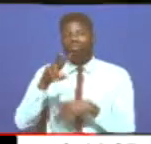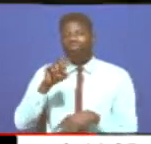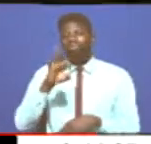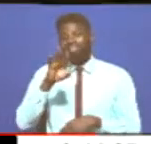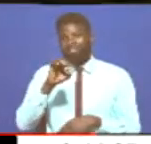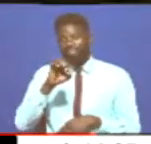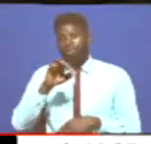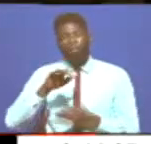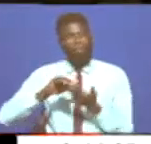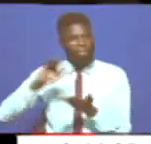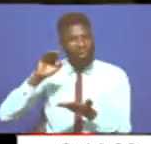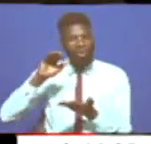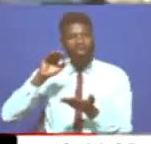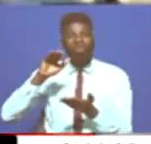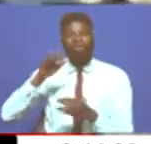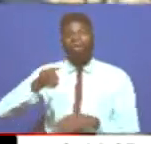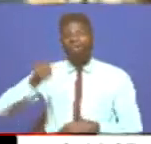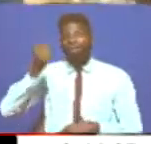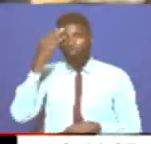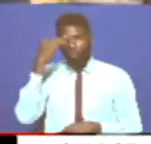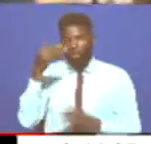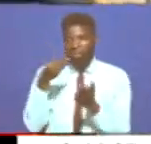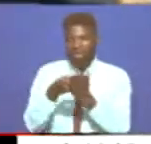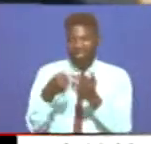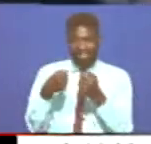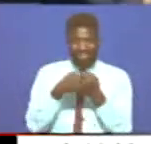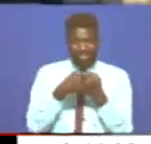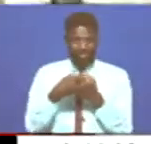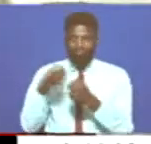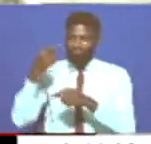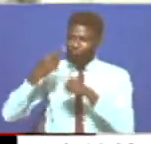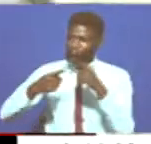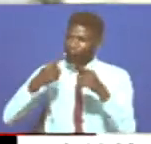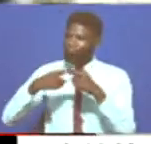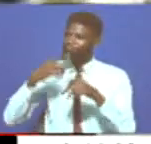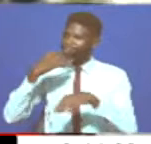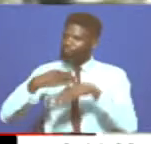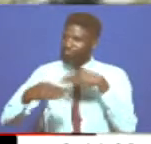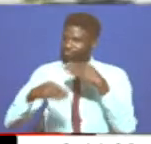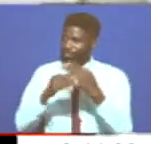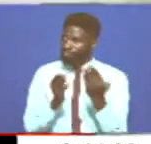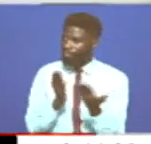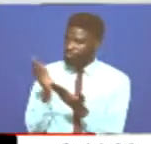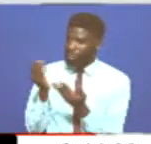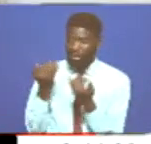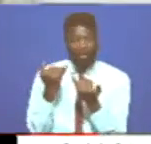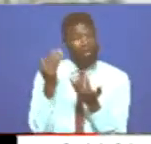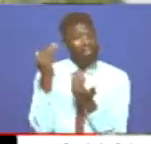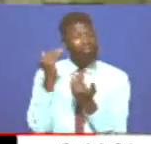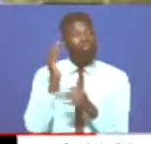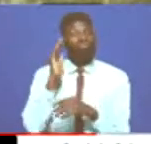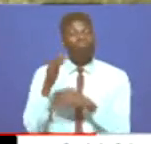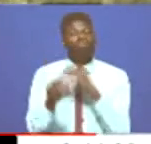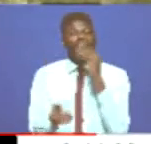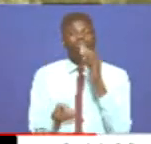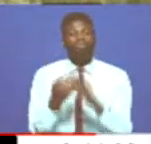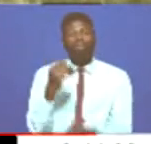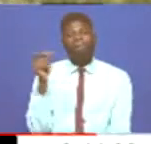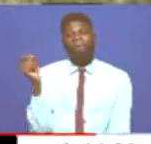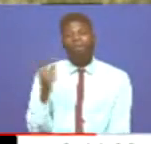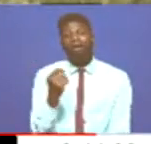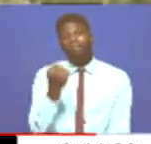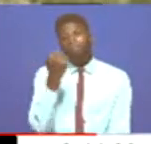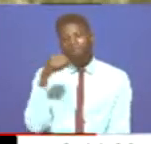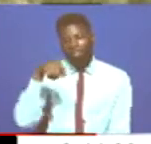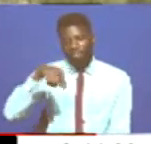to financing challenges. After years of construction, the facility is now expected to be commissioned in May this year. So we